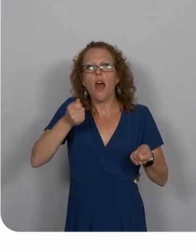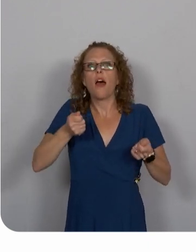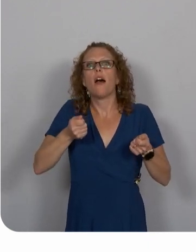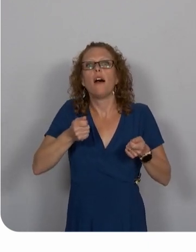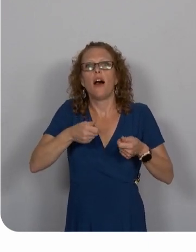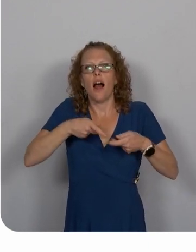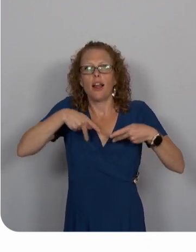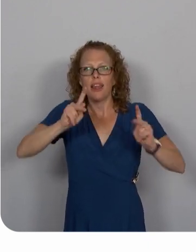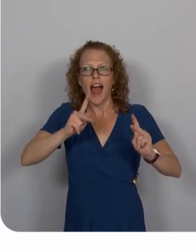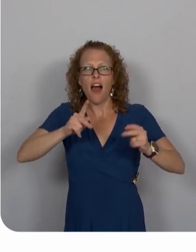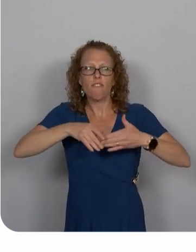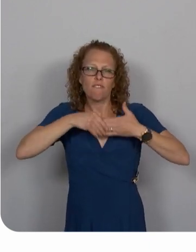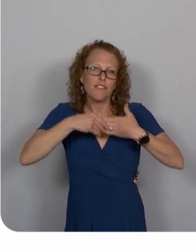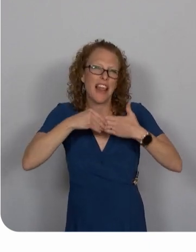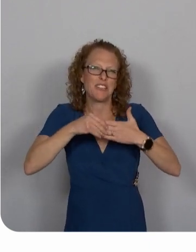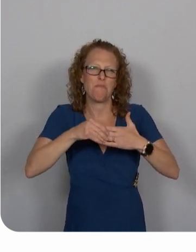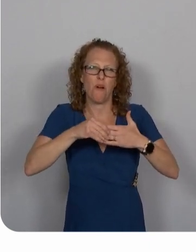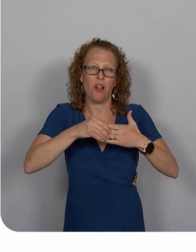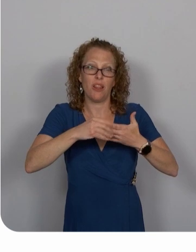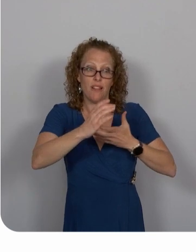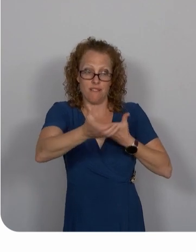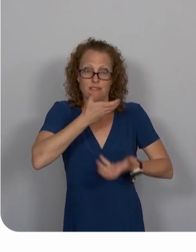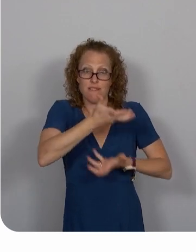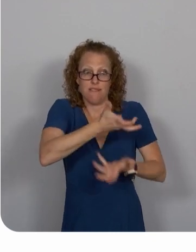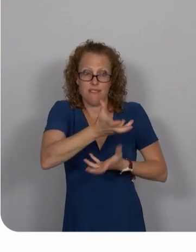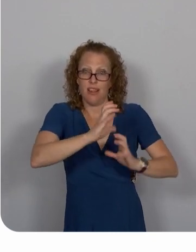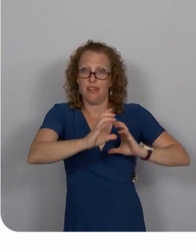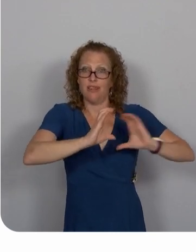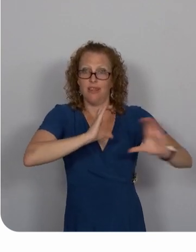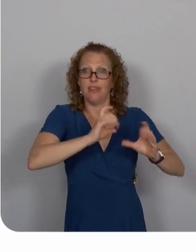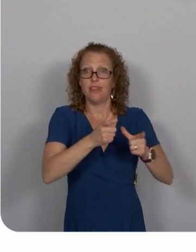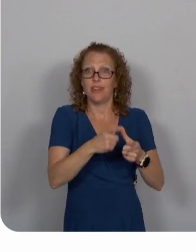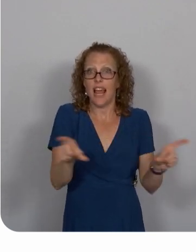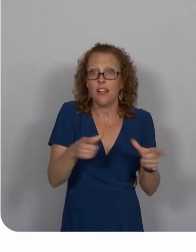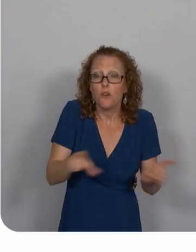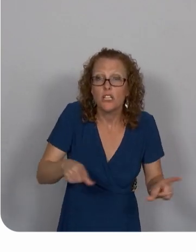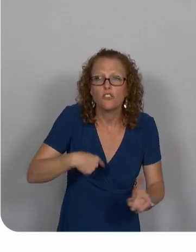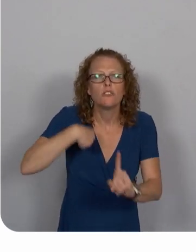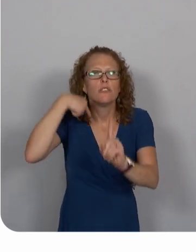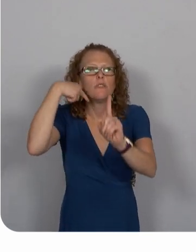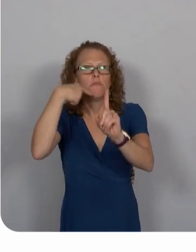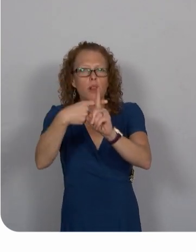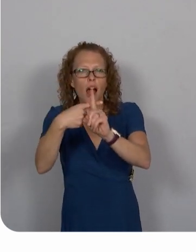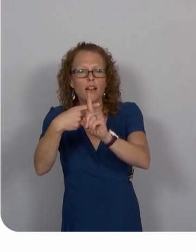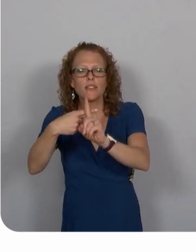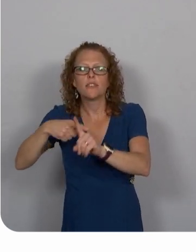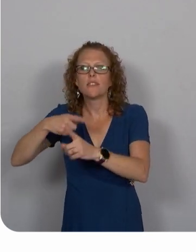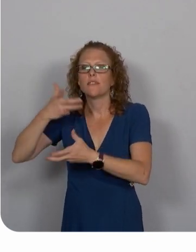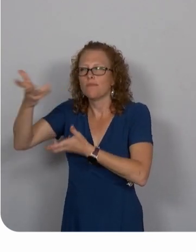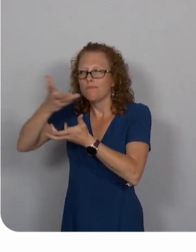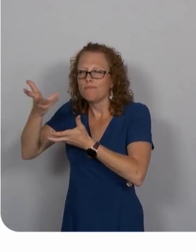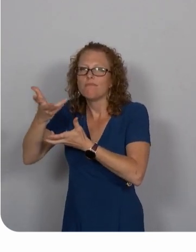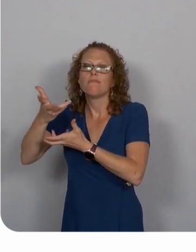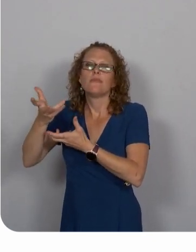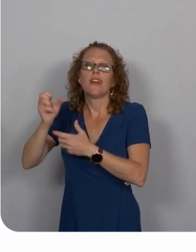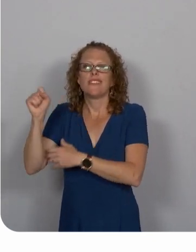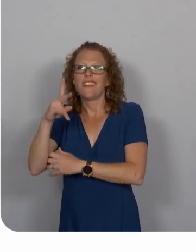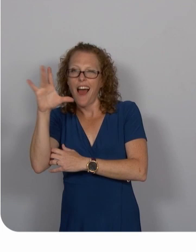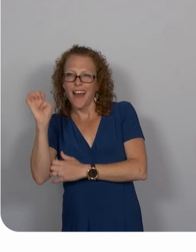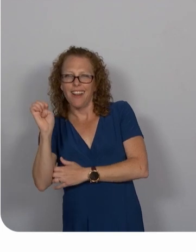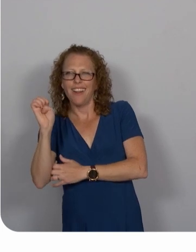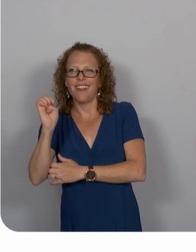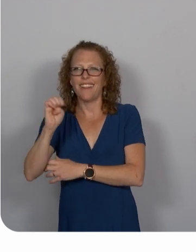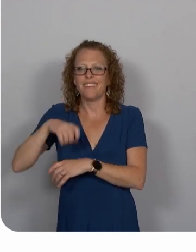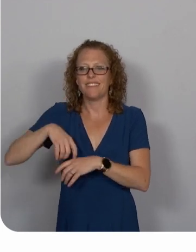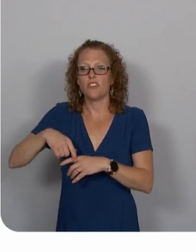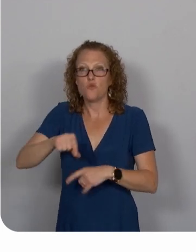generation models. And combining these modalities helped us improve the style, the diversity, and even quality